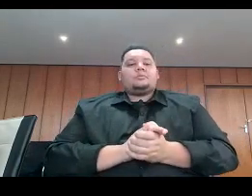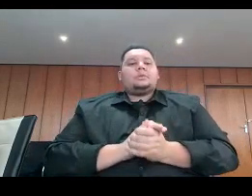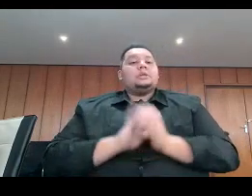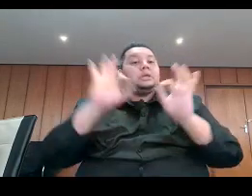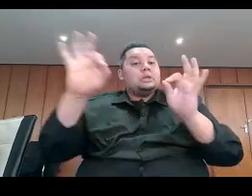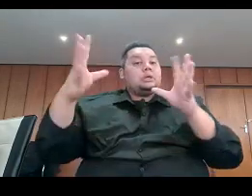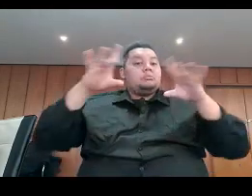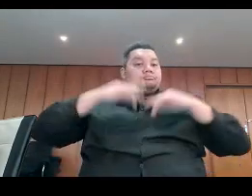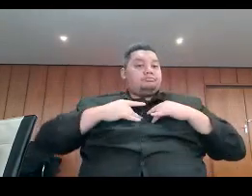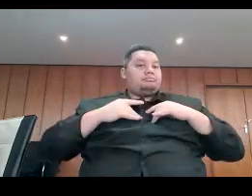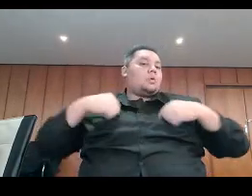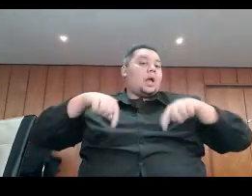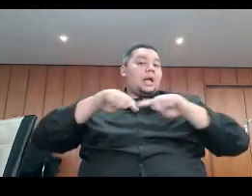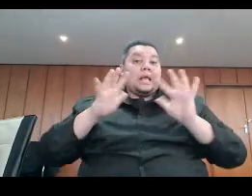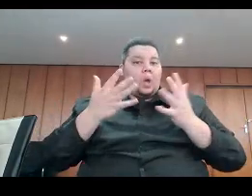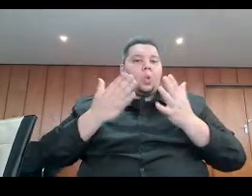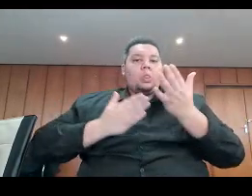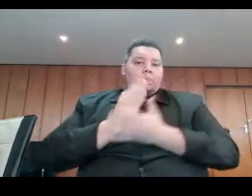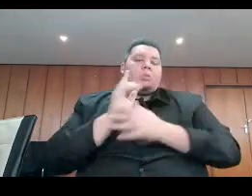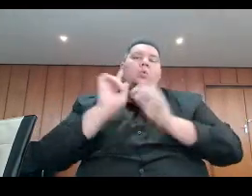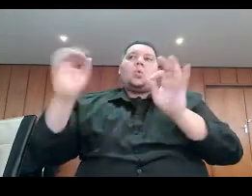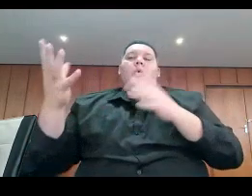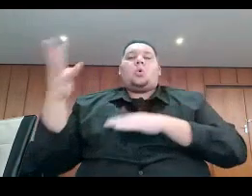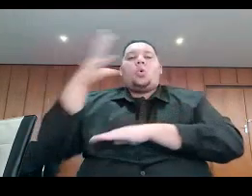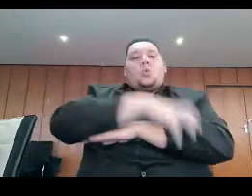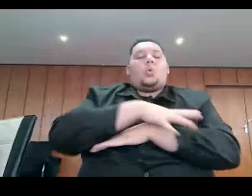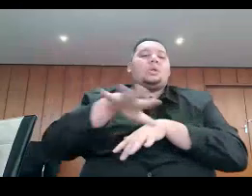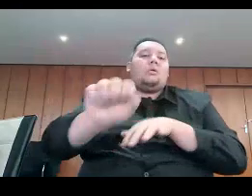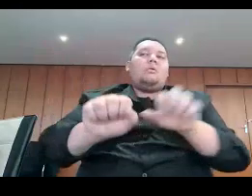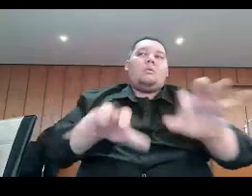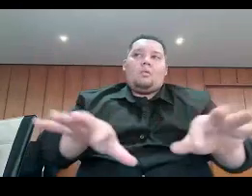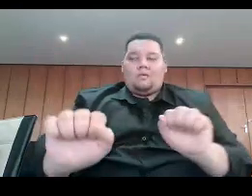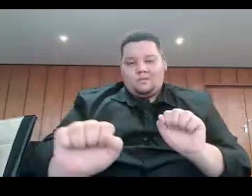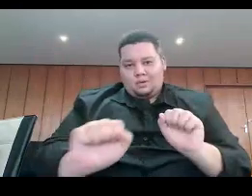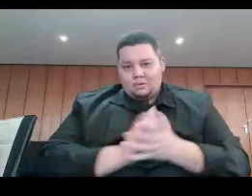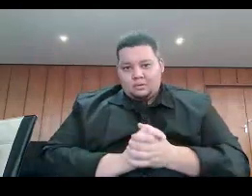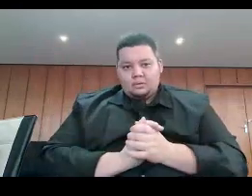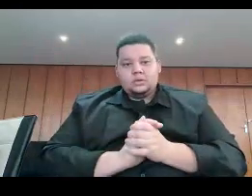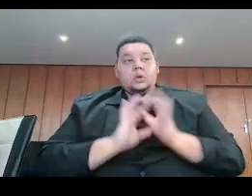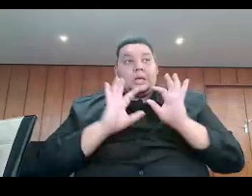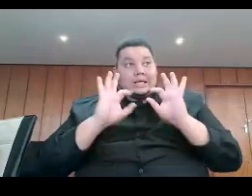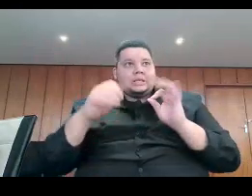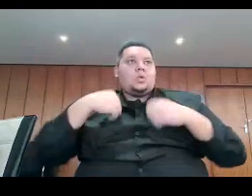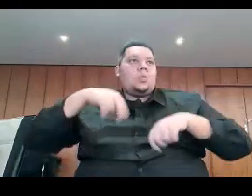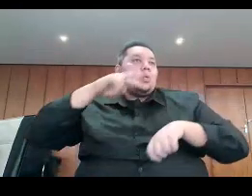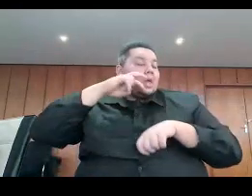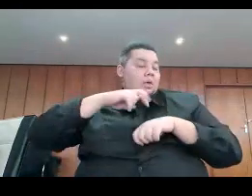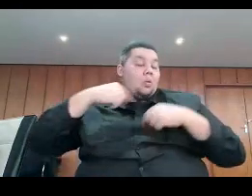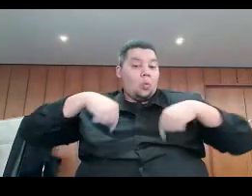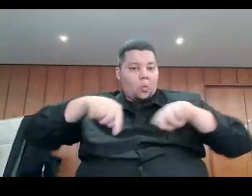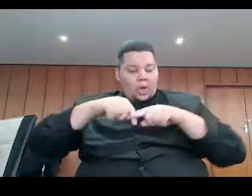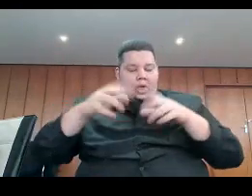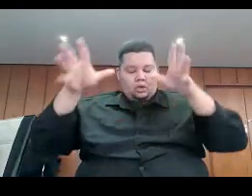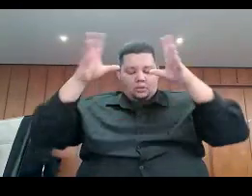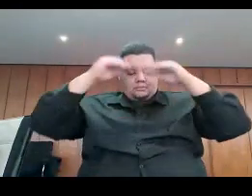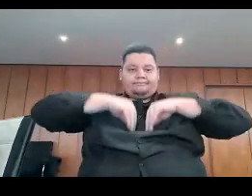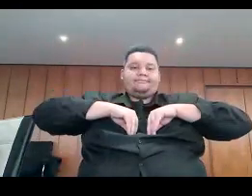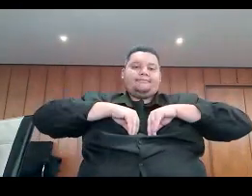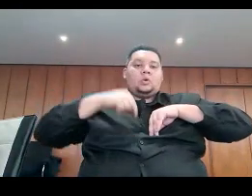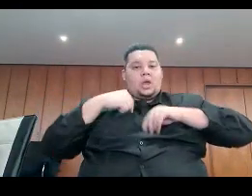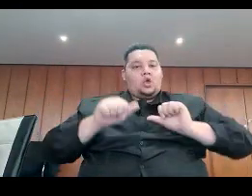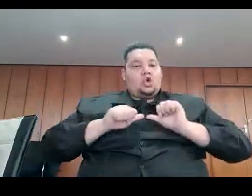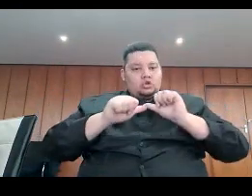with us is through coloniality. So coloniality is what we've inherited, what we continue